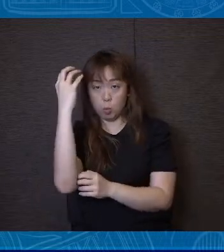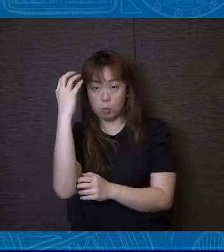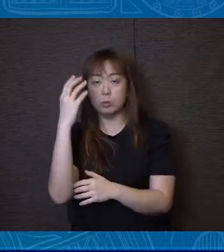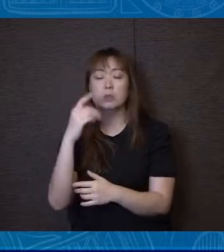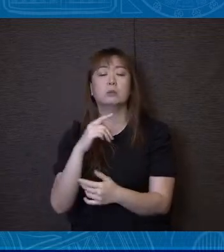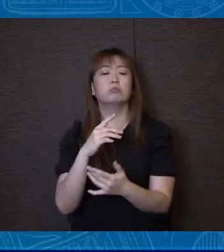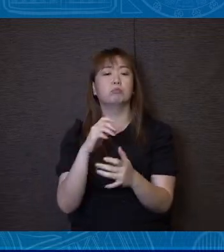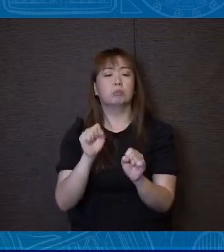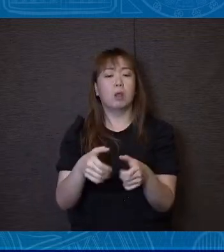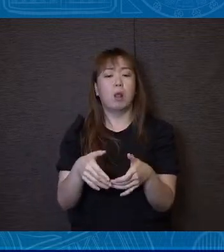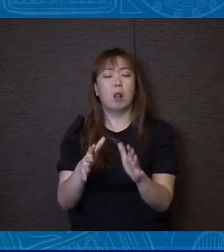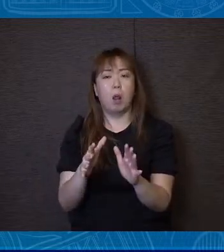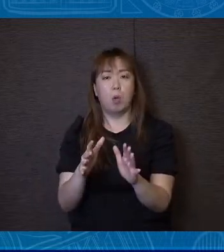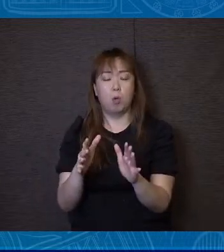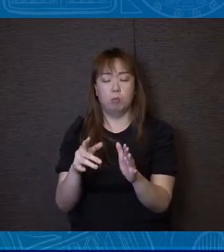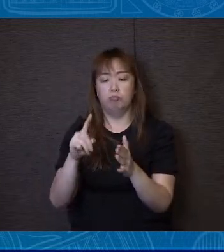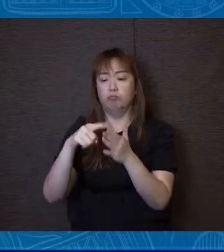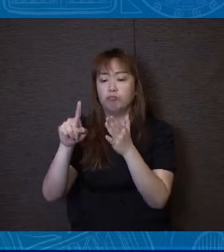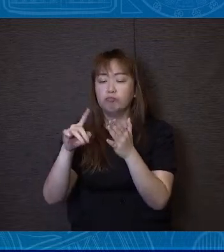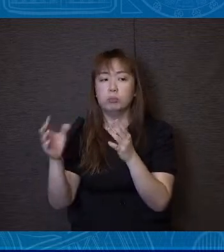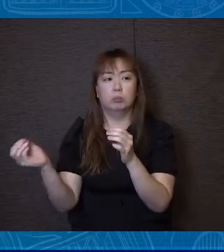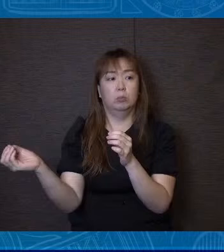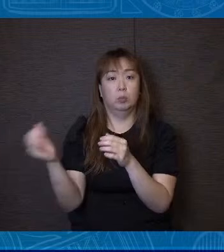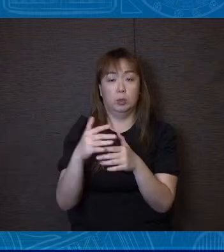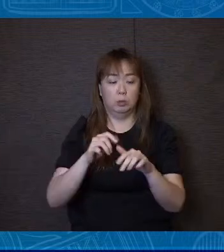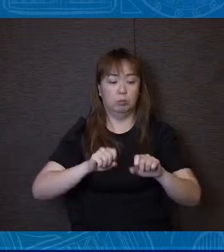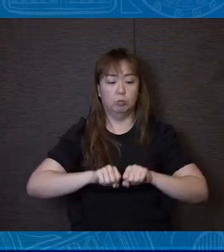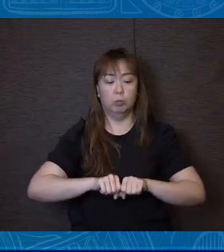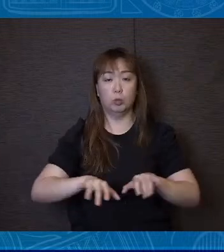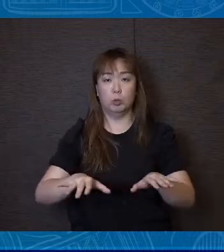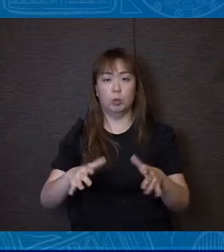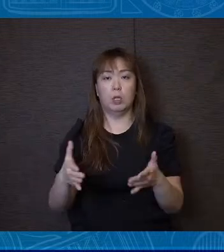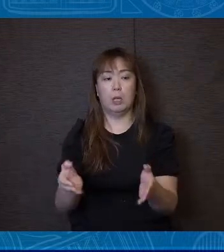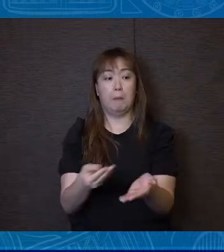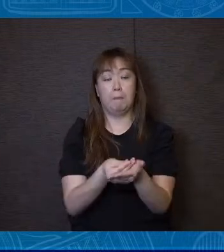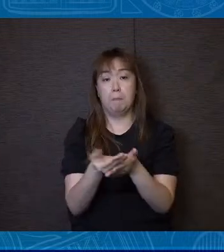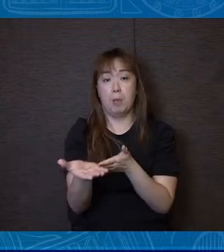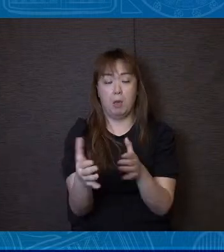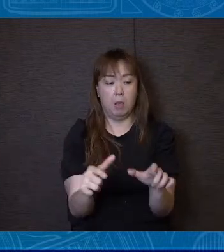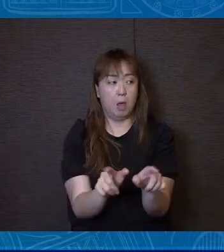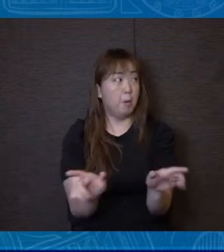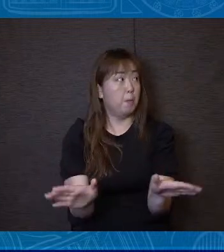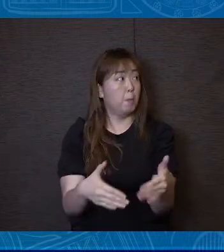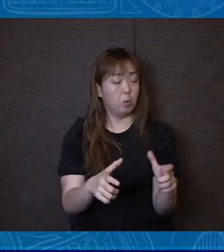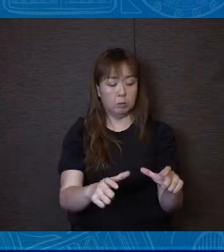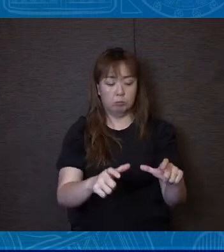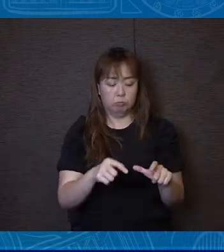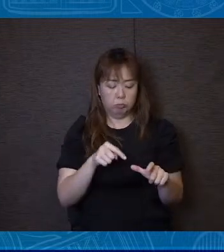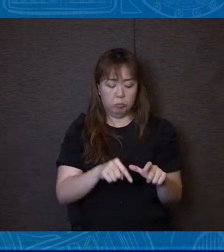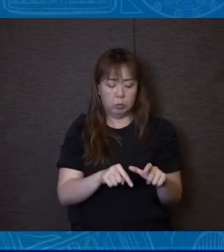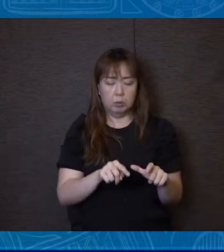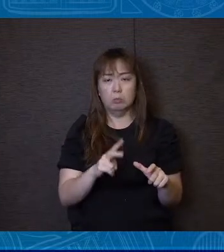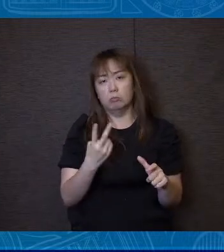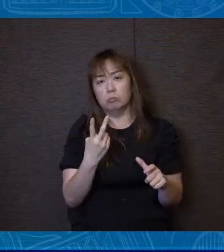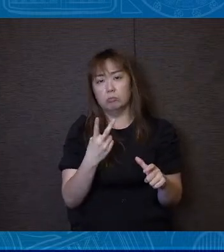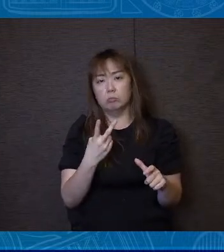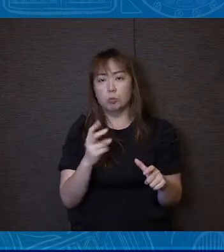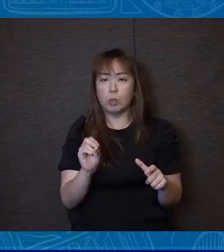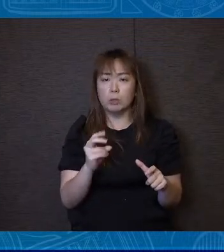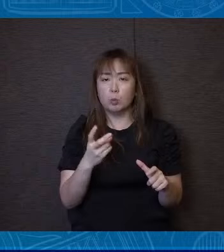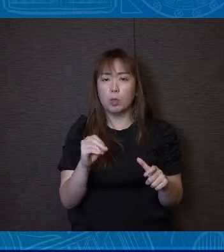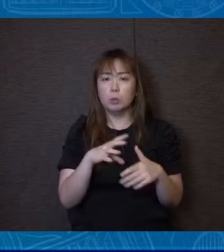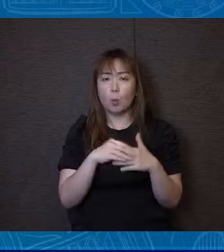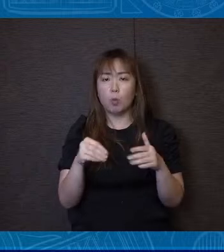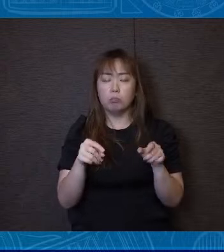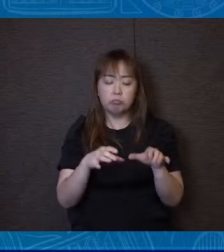authentication to be transmitted, or you can even buy a box for, I think, is something like $20. Yeah, it's quite cheap, and